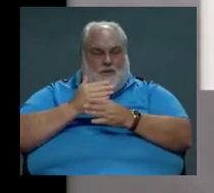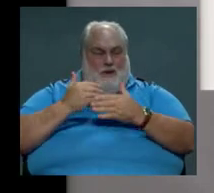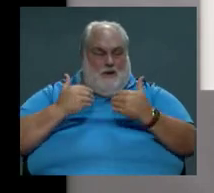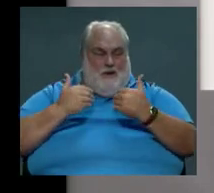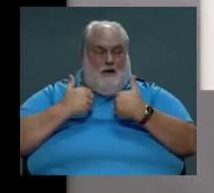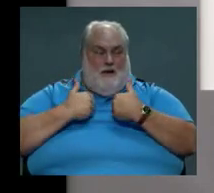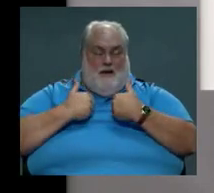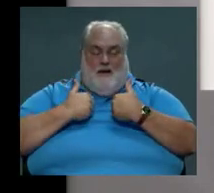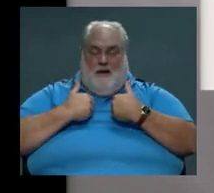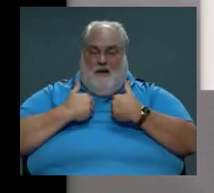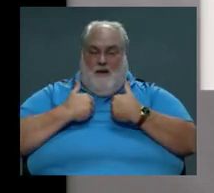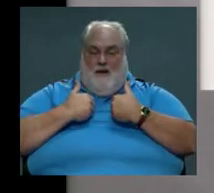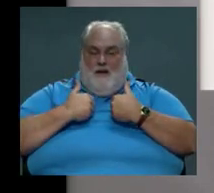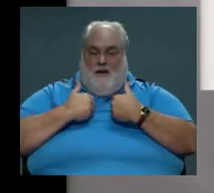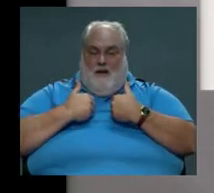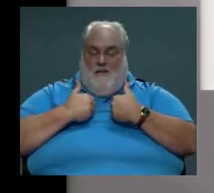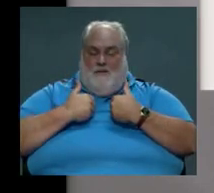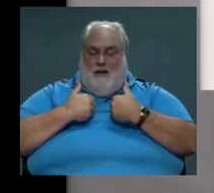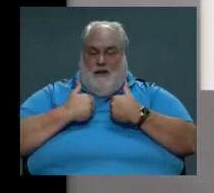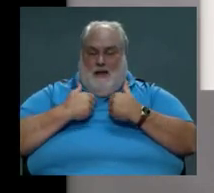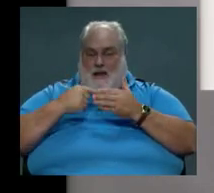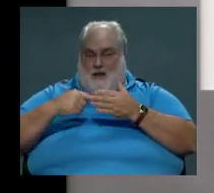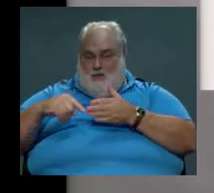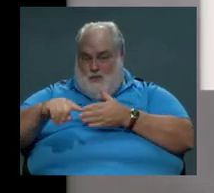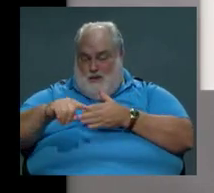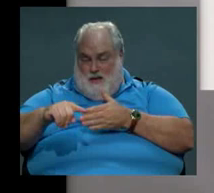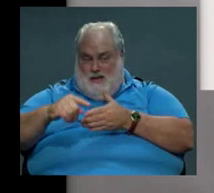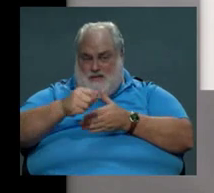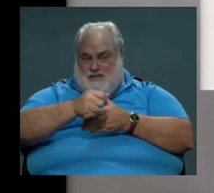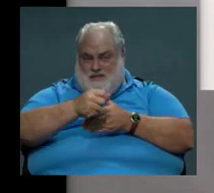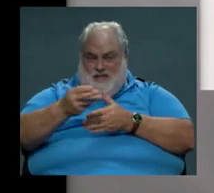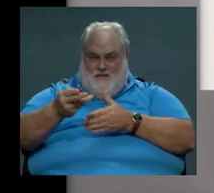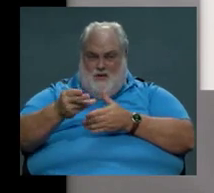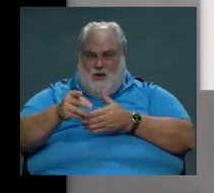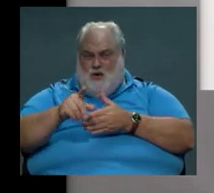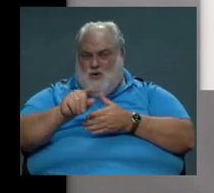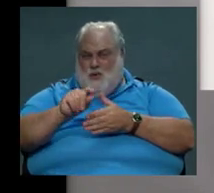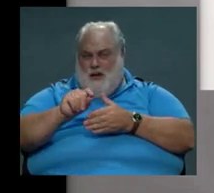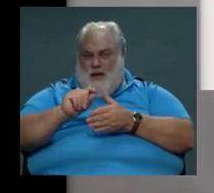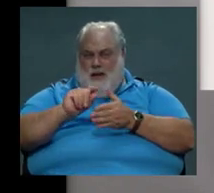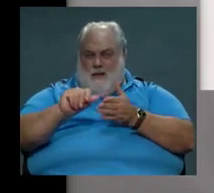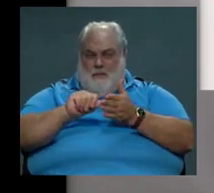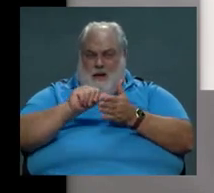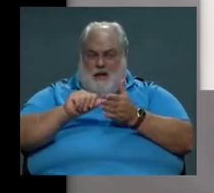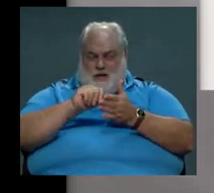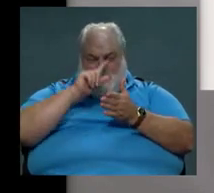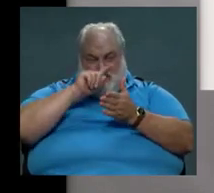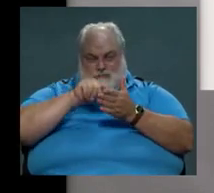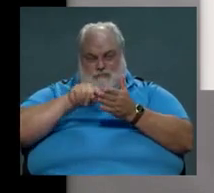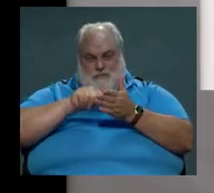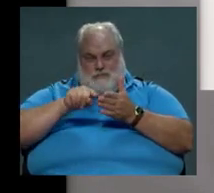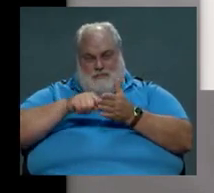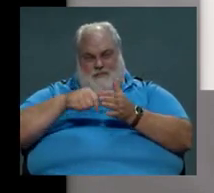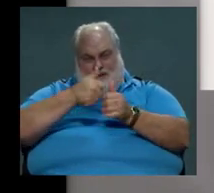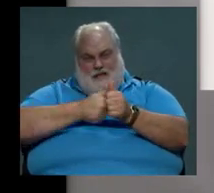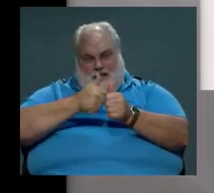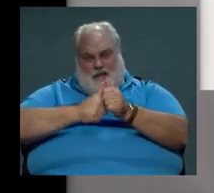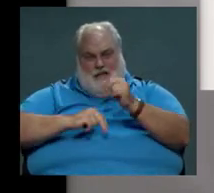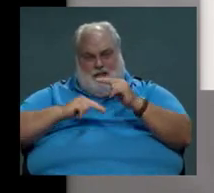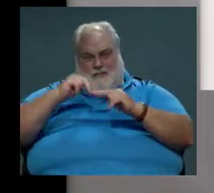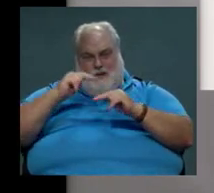on the agenda for next week. An average of like 20 pages of in-depth research about each individual